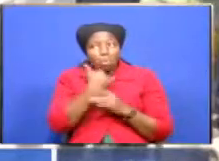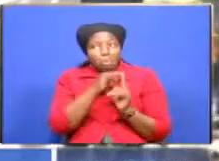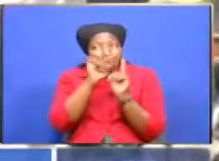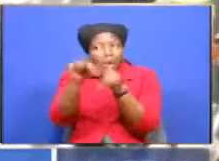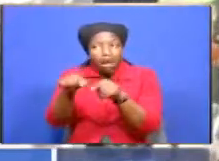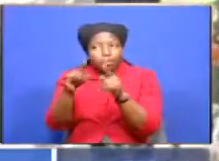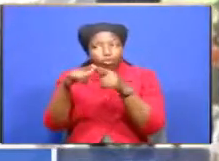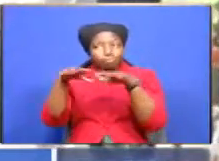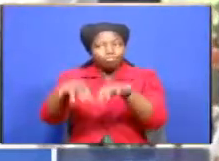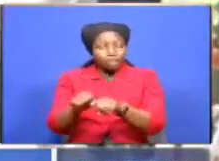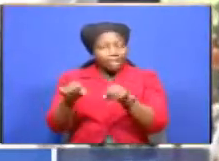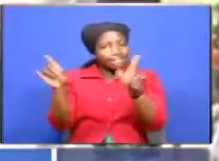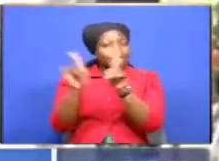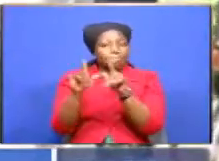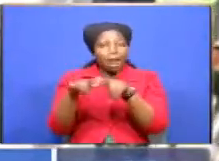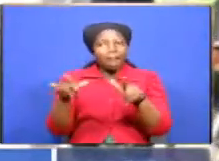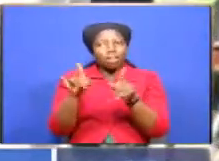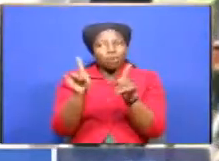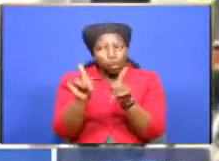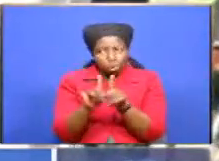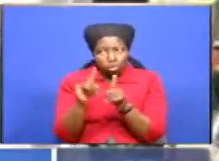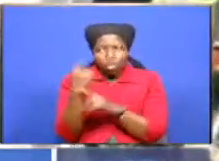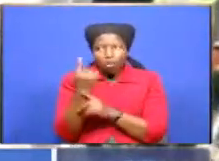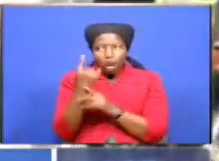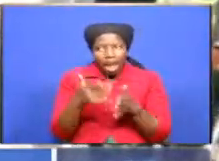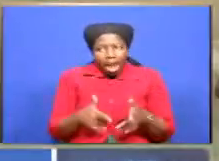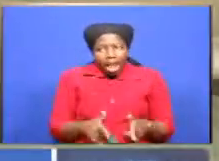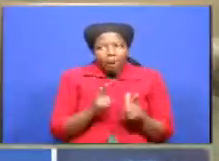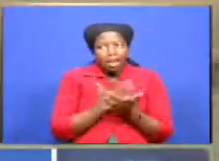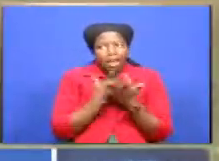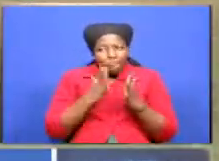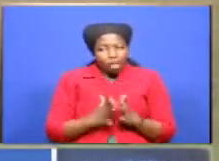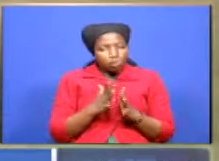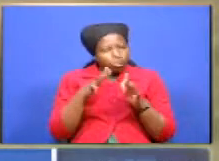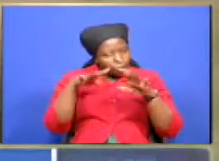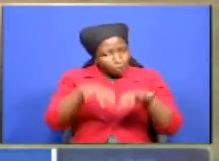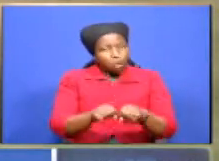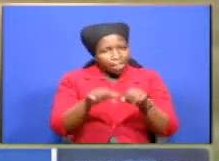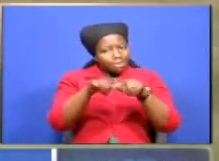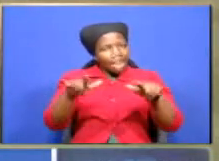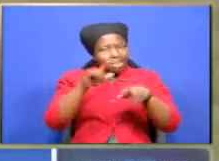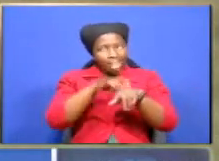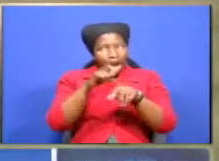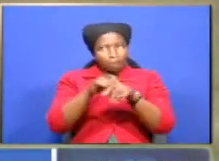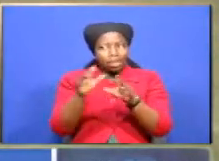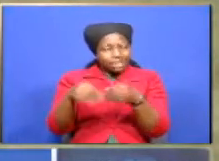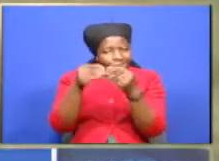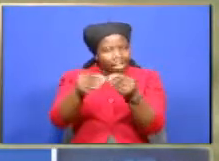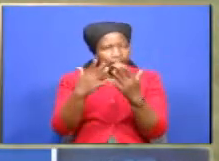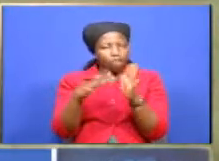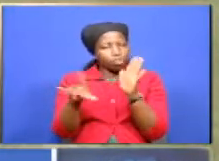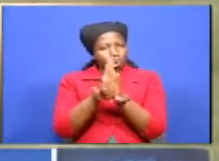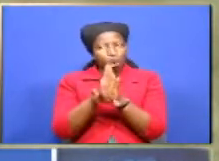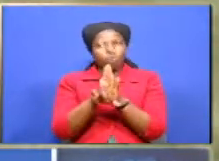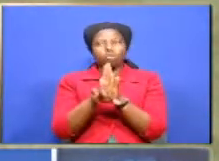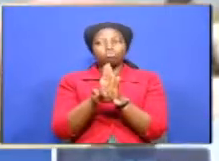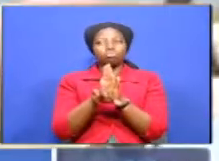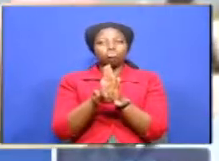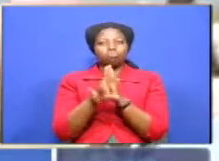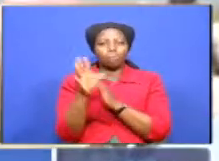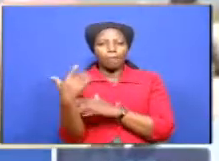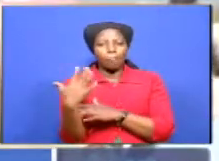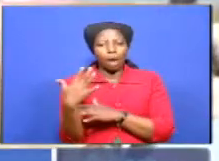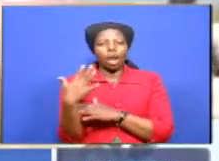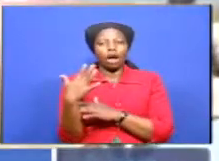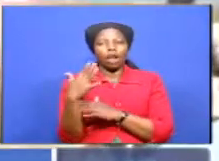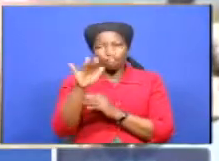said land and will only allow anyone to occupy the land once served with the legal or reliable order from the government. Hiyo